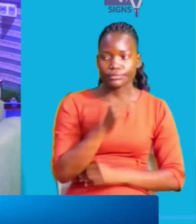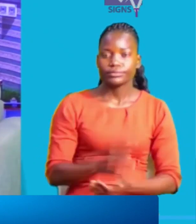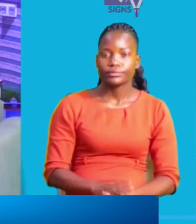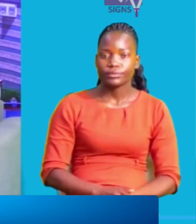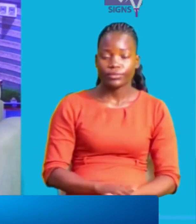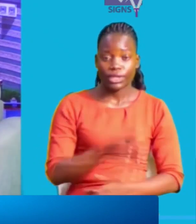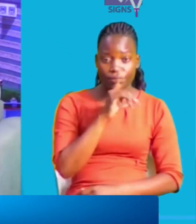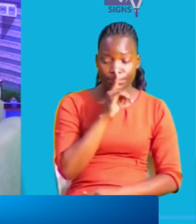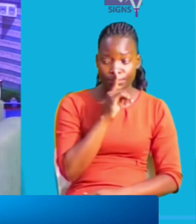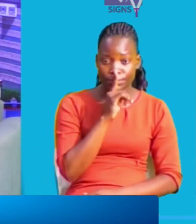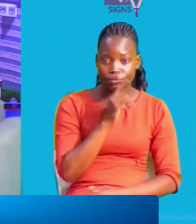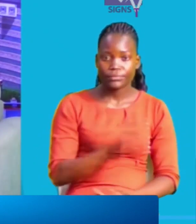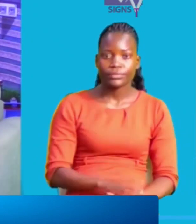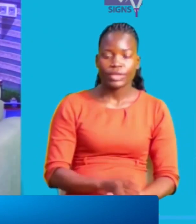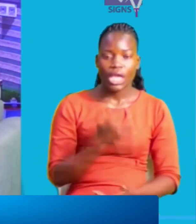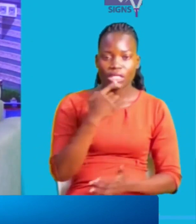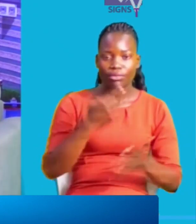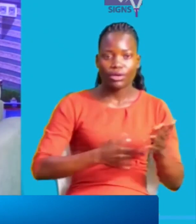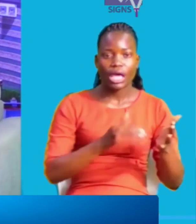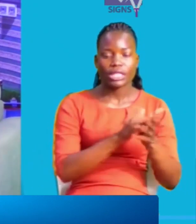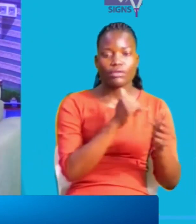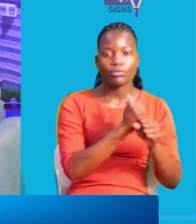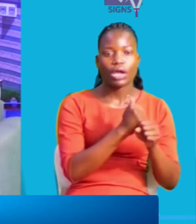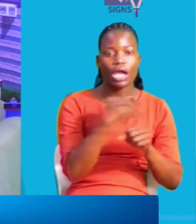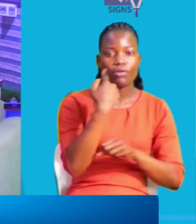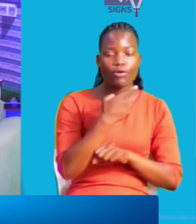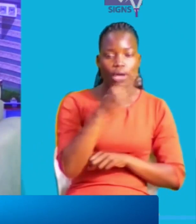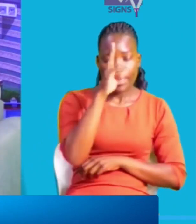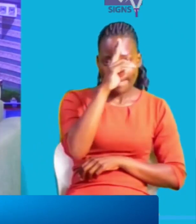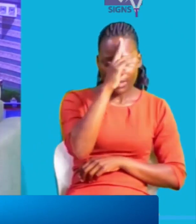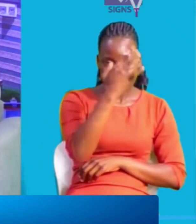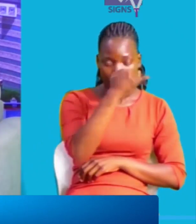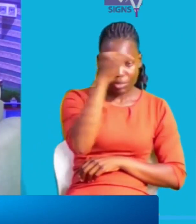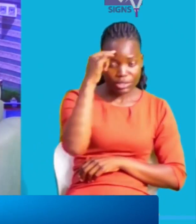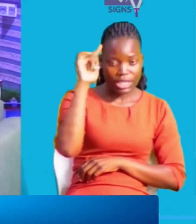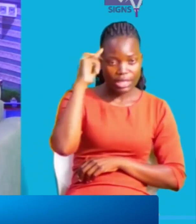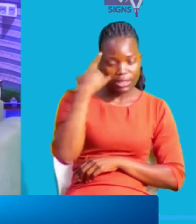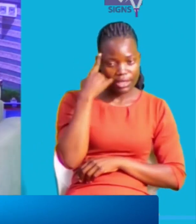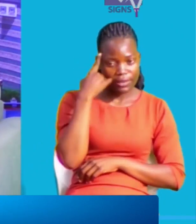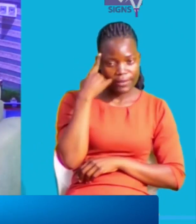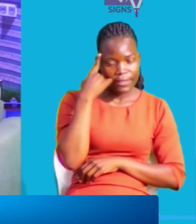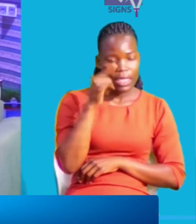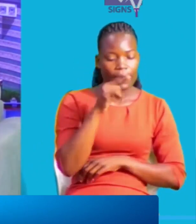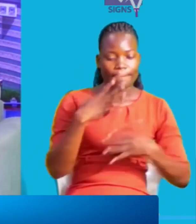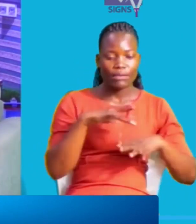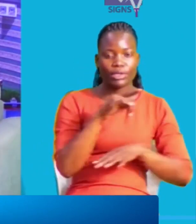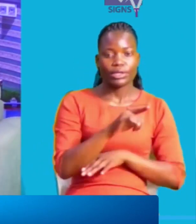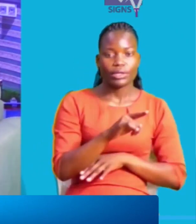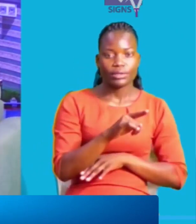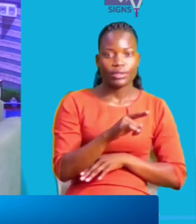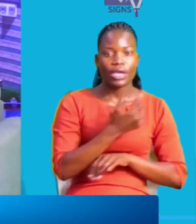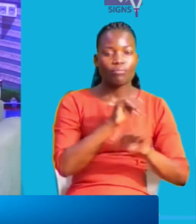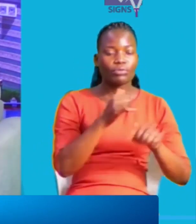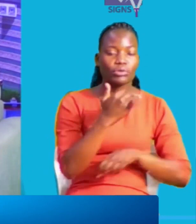They're just quiet. Wanasema kwamba hiyo kazi ni nani? Askari. Because wana presume ya kwamba these people, they cannot commit a